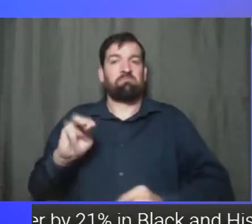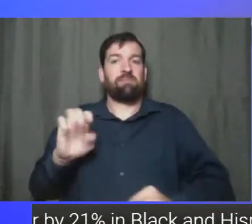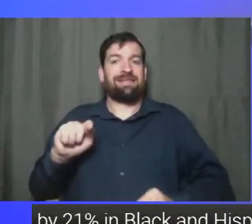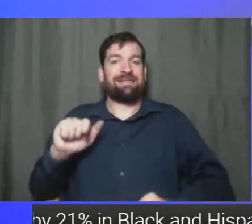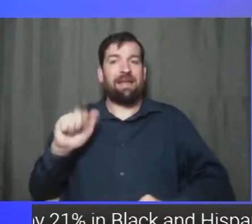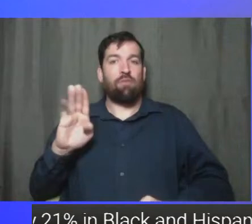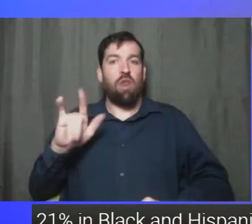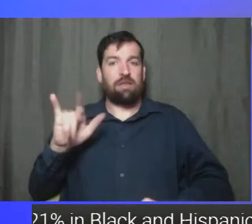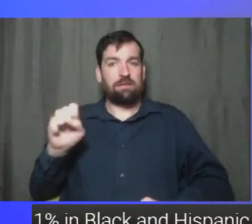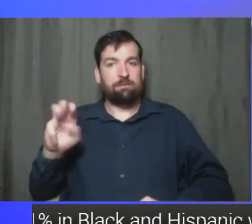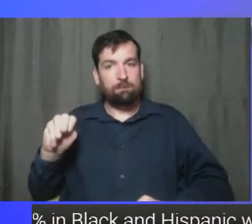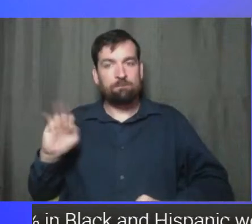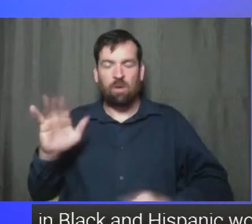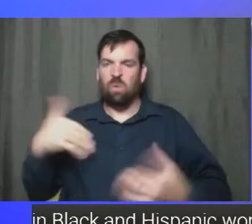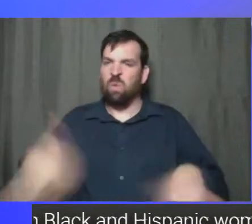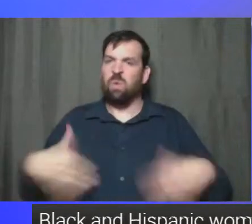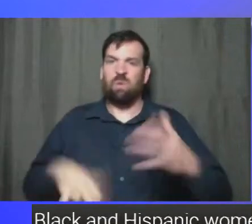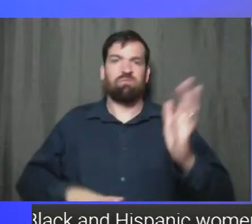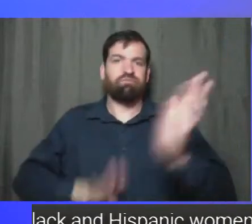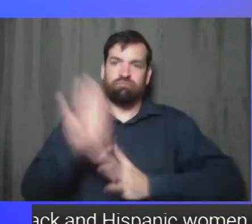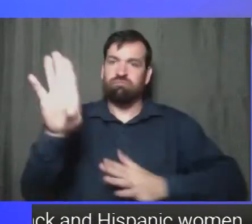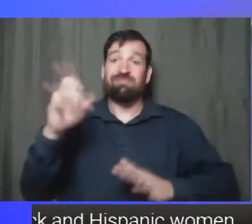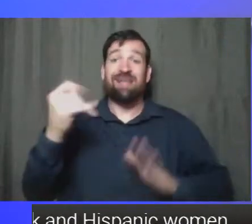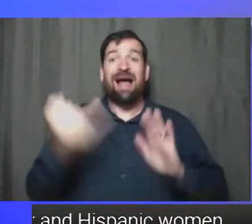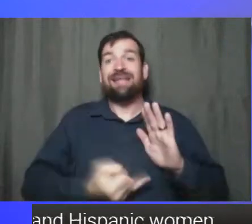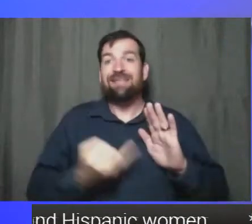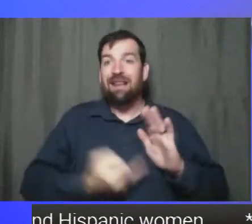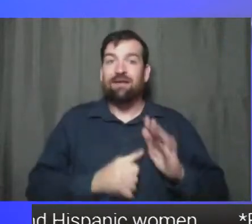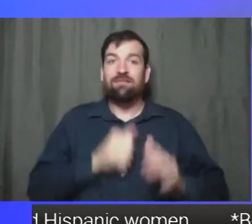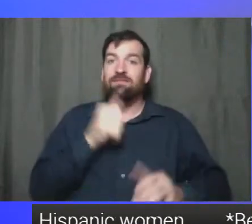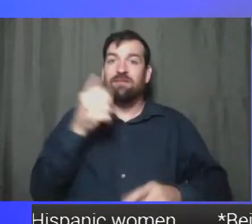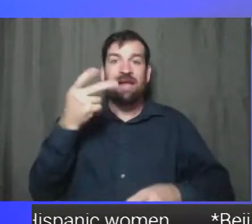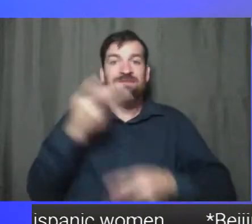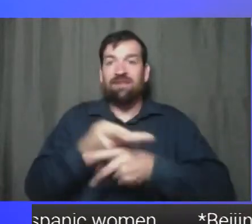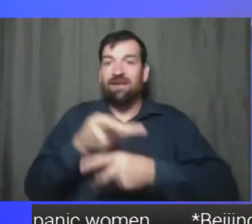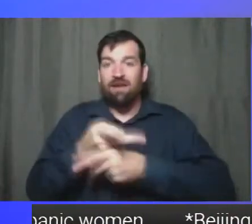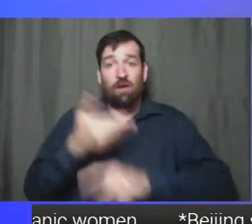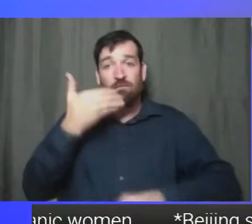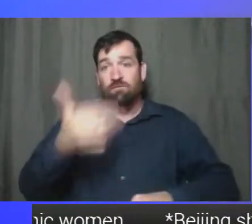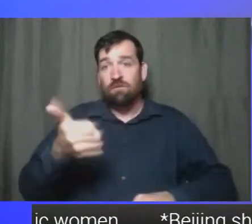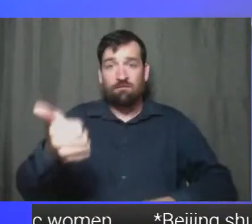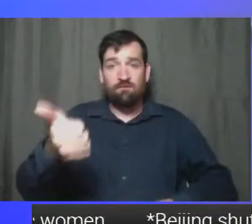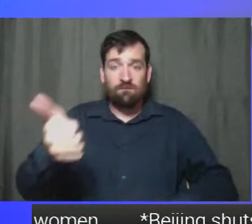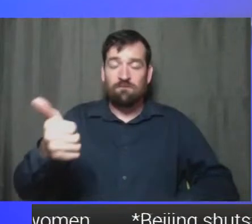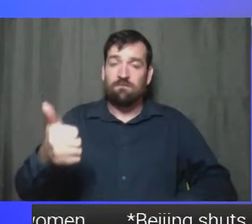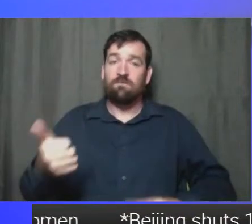pandemic effects of being isolated, not taking self-care and self-help that we would like to see has really